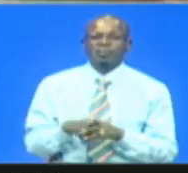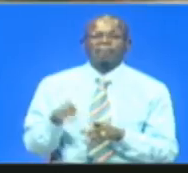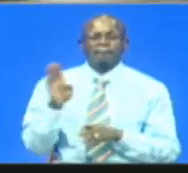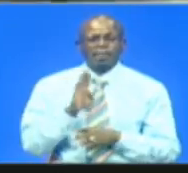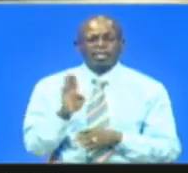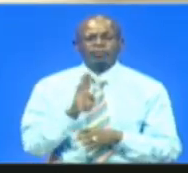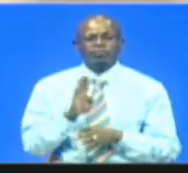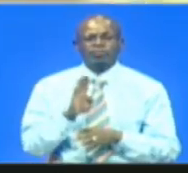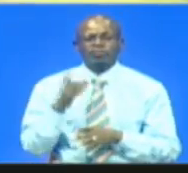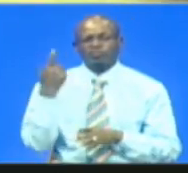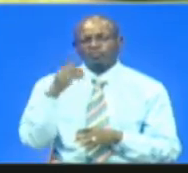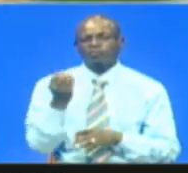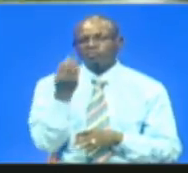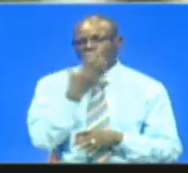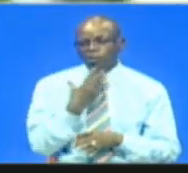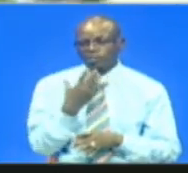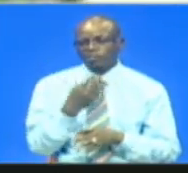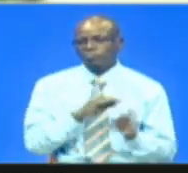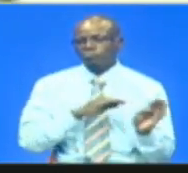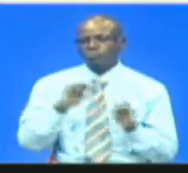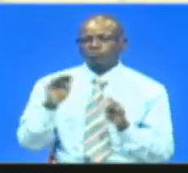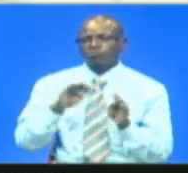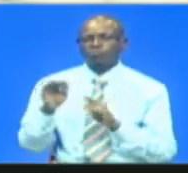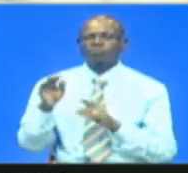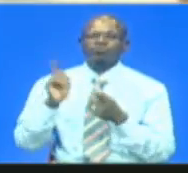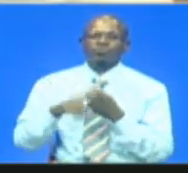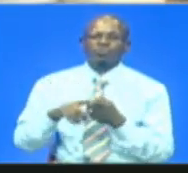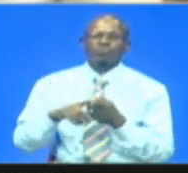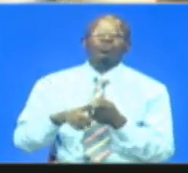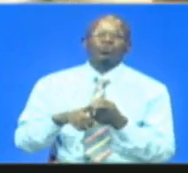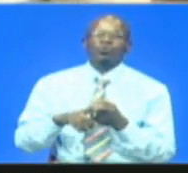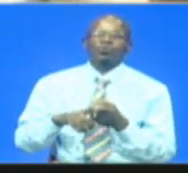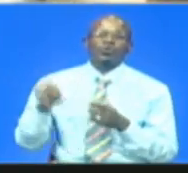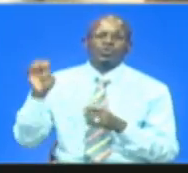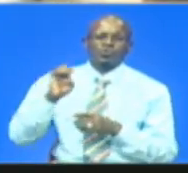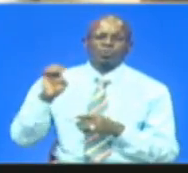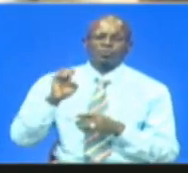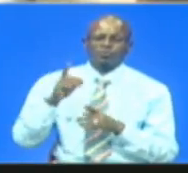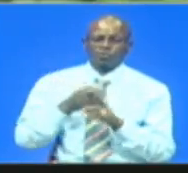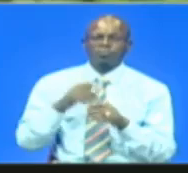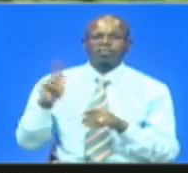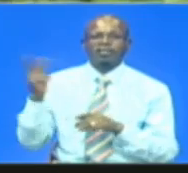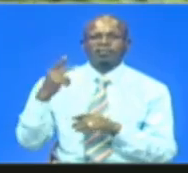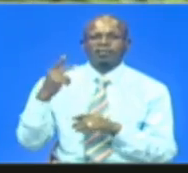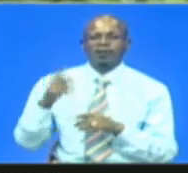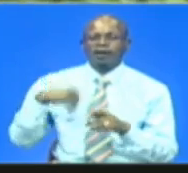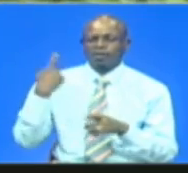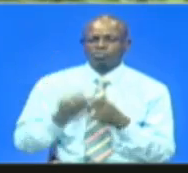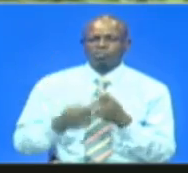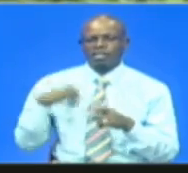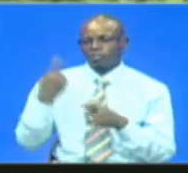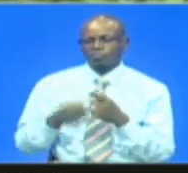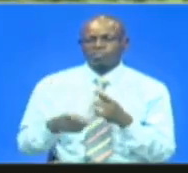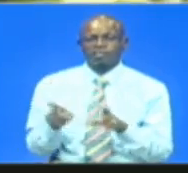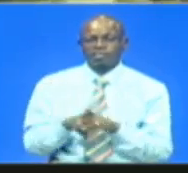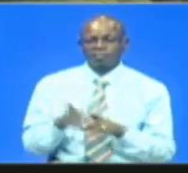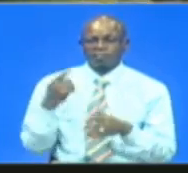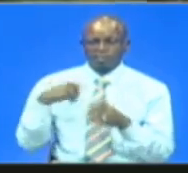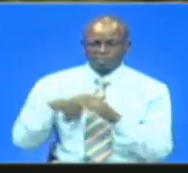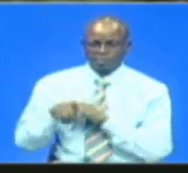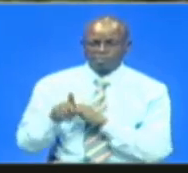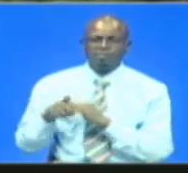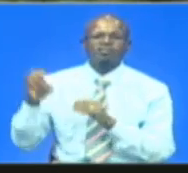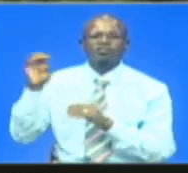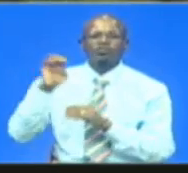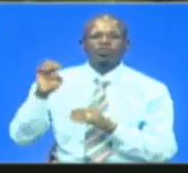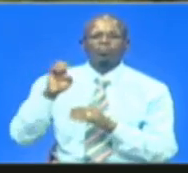of flowers land in Amsterdam from Kenya annually. And from the flower hub, they penetrate into the vast European